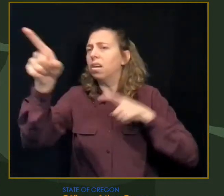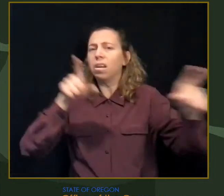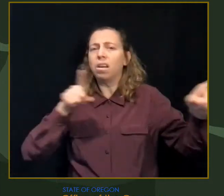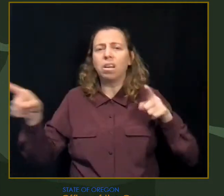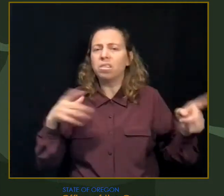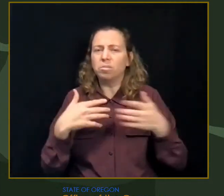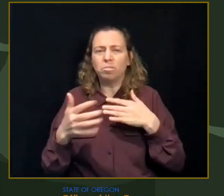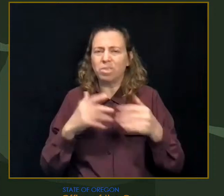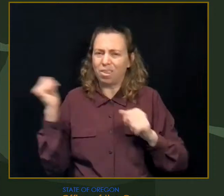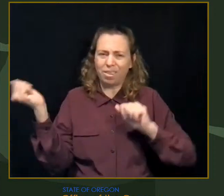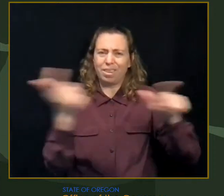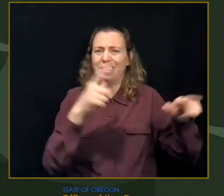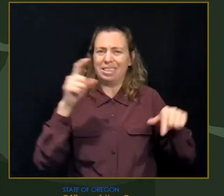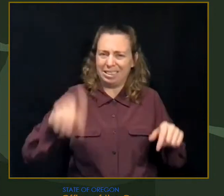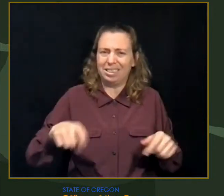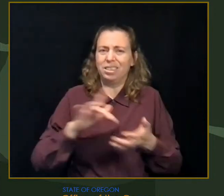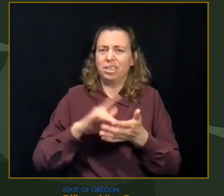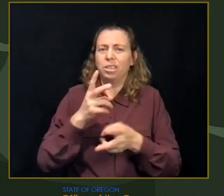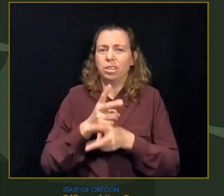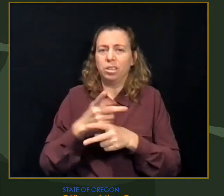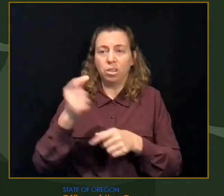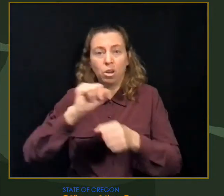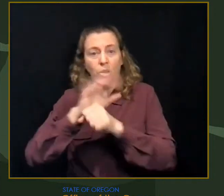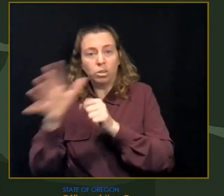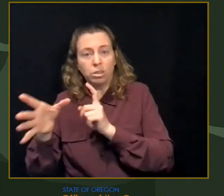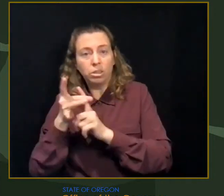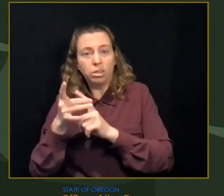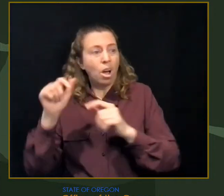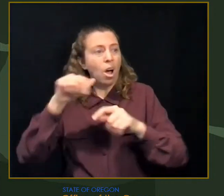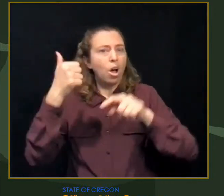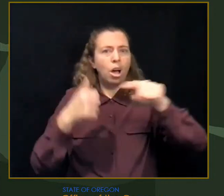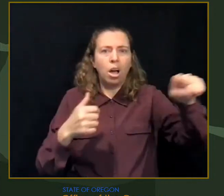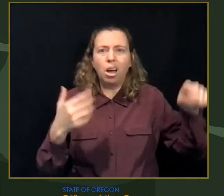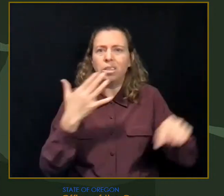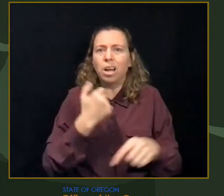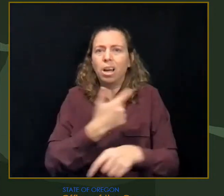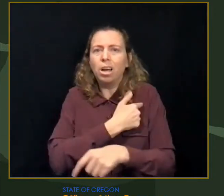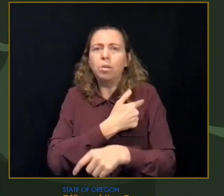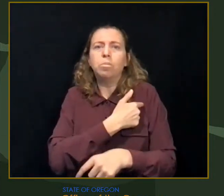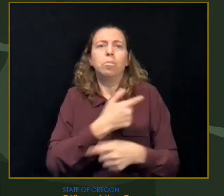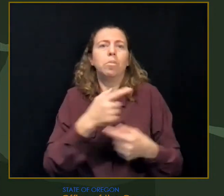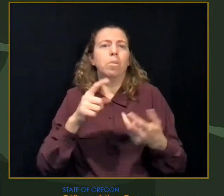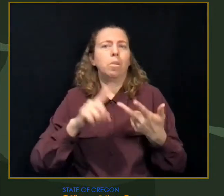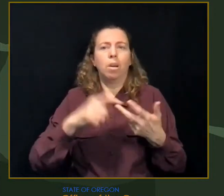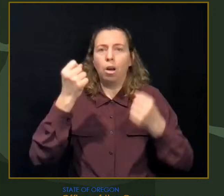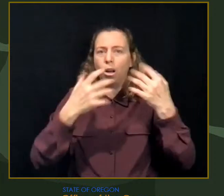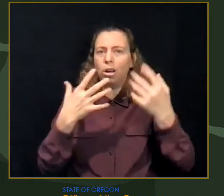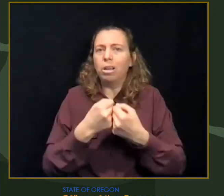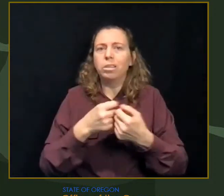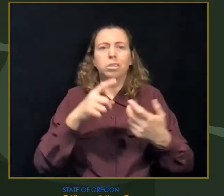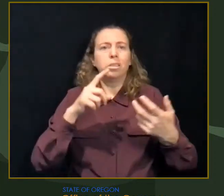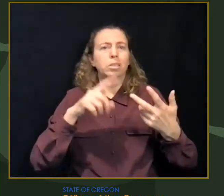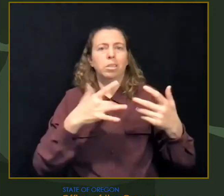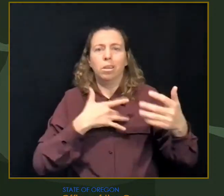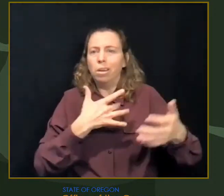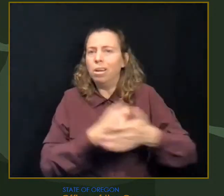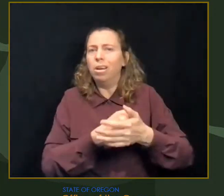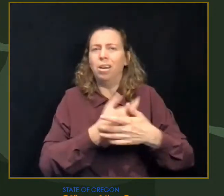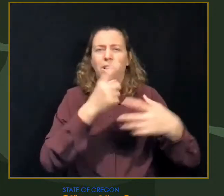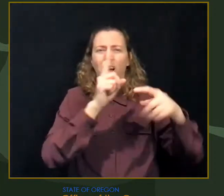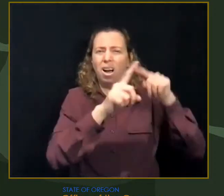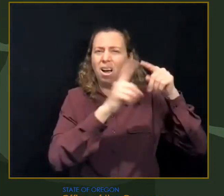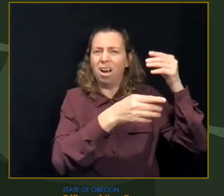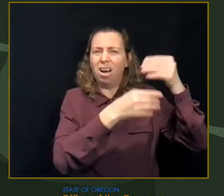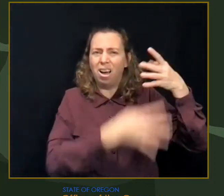event or have an unfortunate accident. I'm absolutely committed to making sure that Oregonians get the medical care that